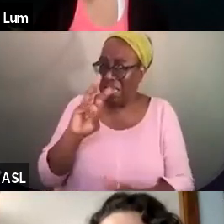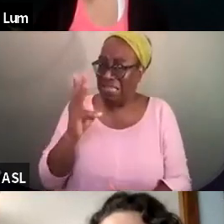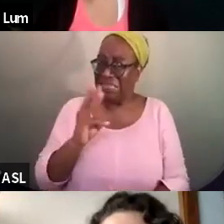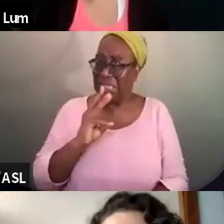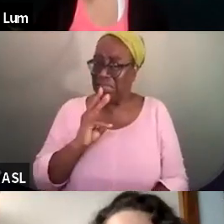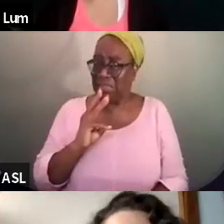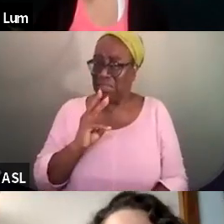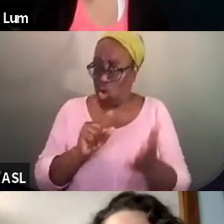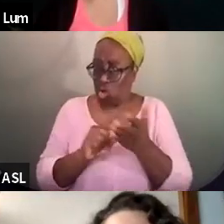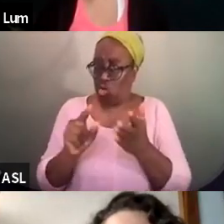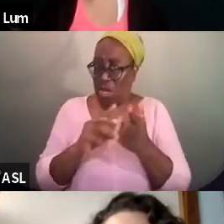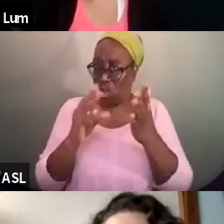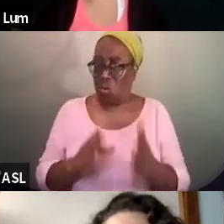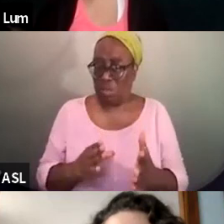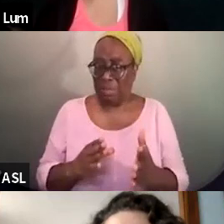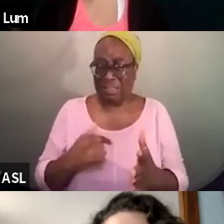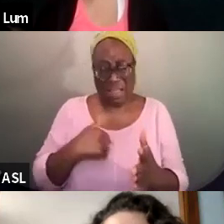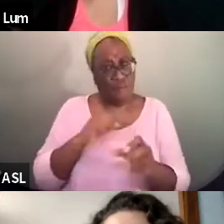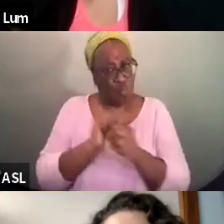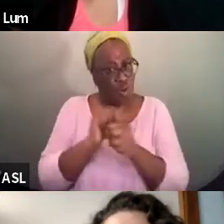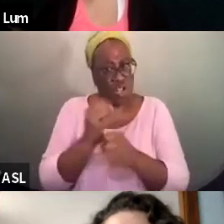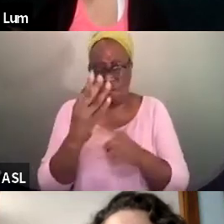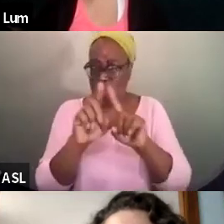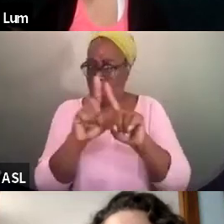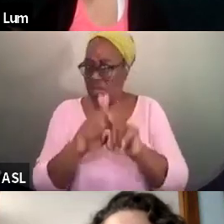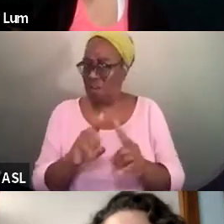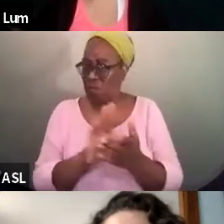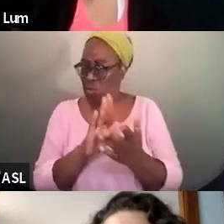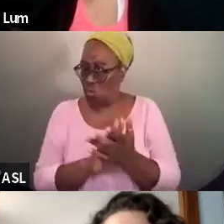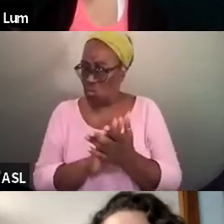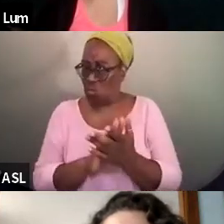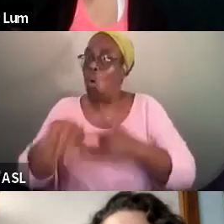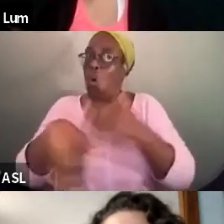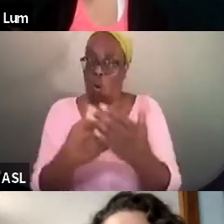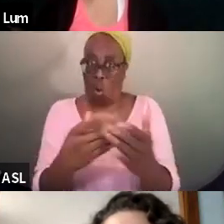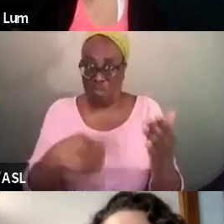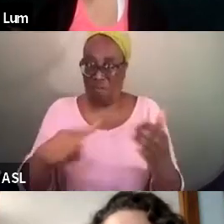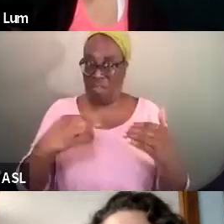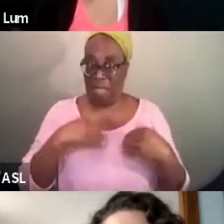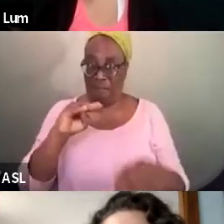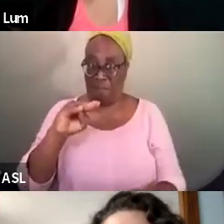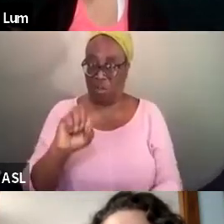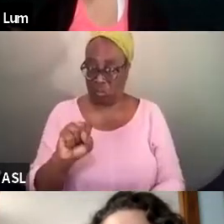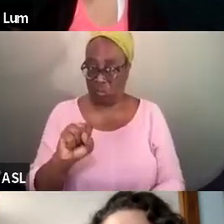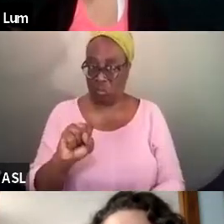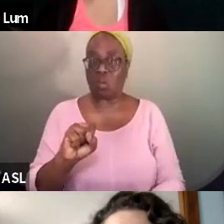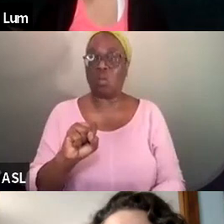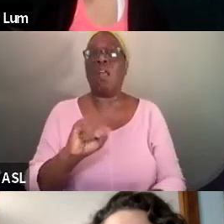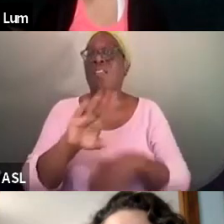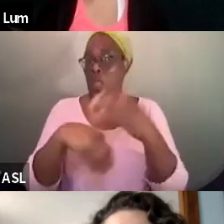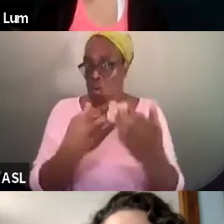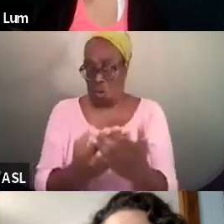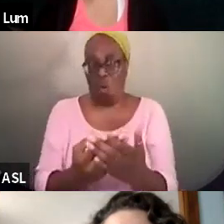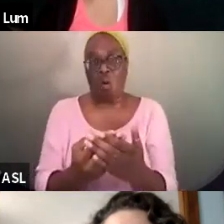was not, I mean, I've worked at 4 different schools in BPS, all of which have had middle schools, and they all had all those content